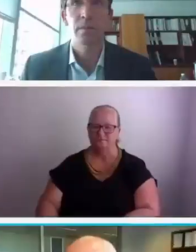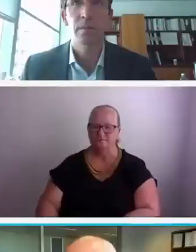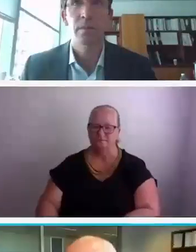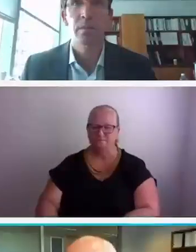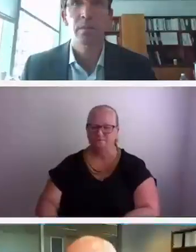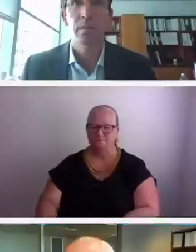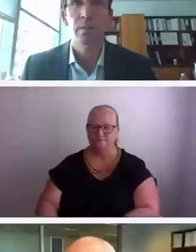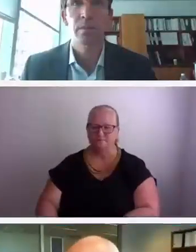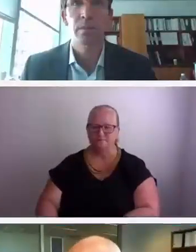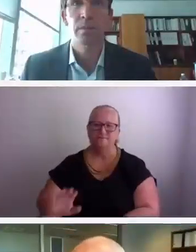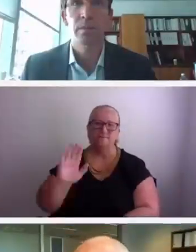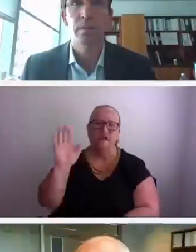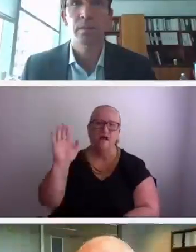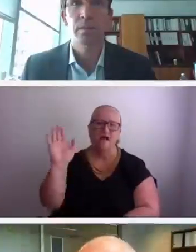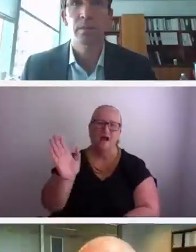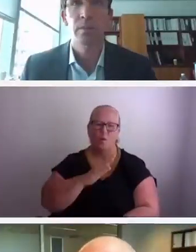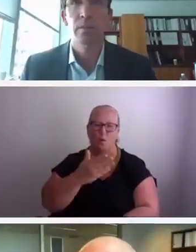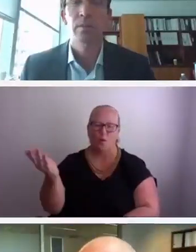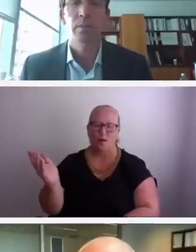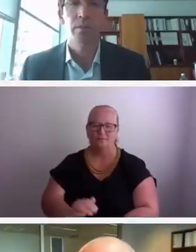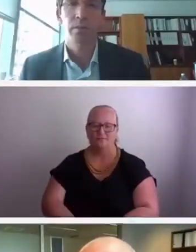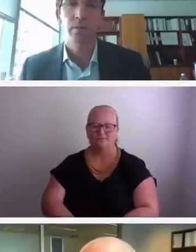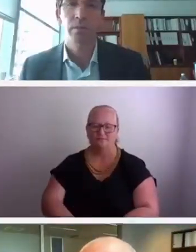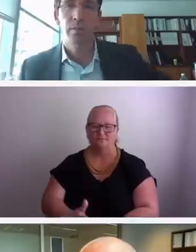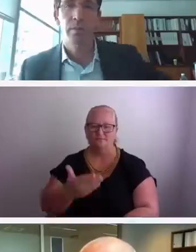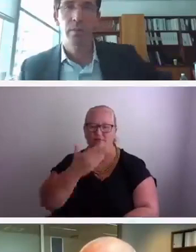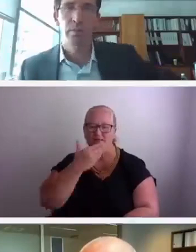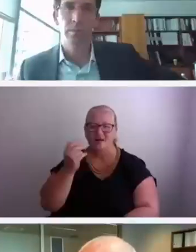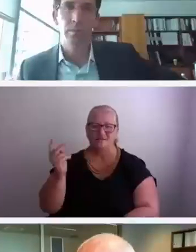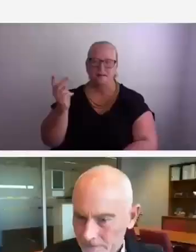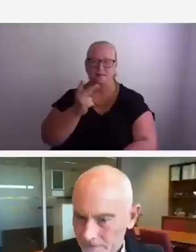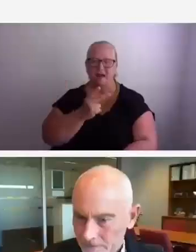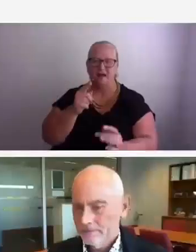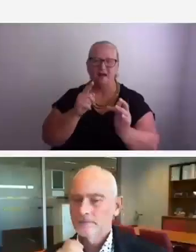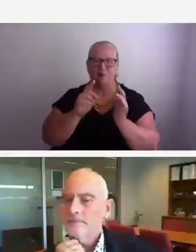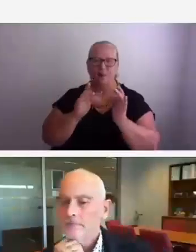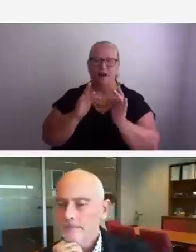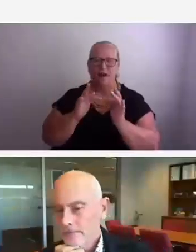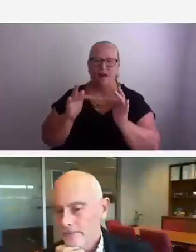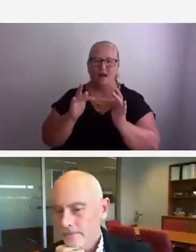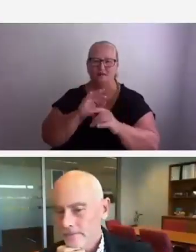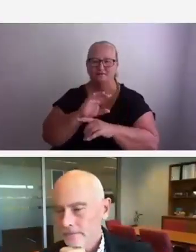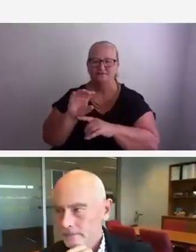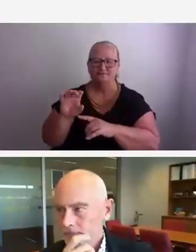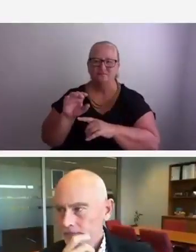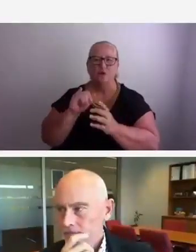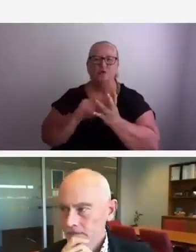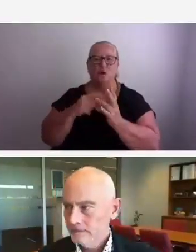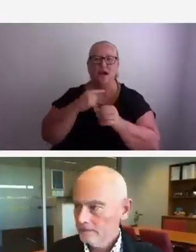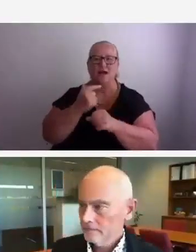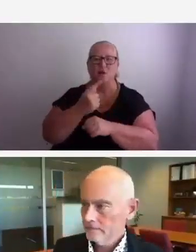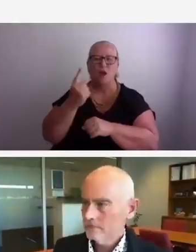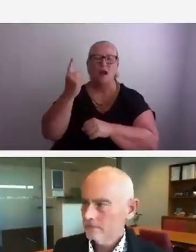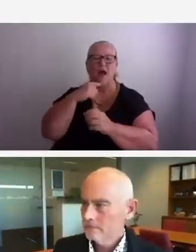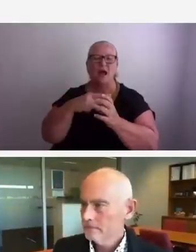Hi, Nick, and hi, everyone. It's nice to be back at the webinar. I spoke at the last aged care funding